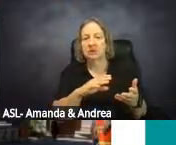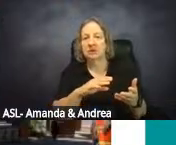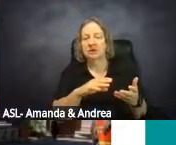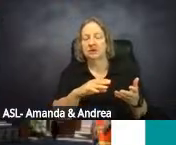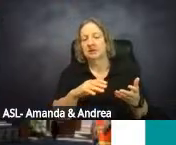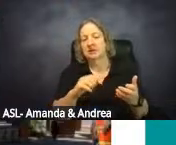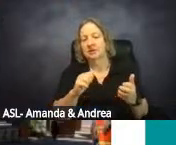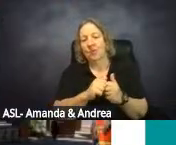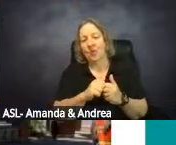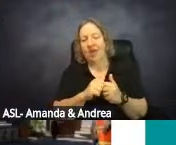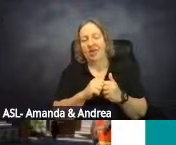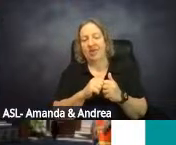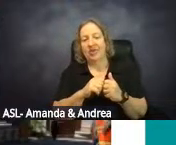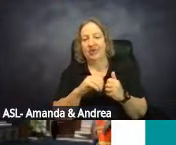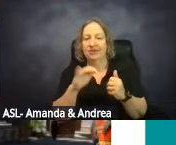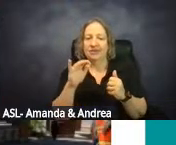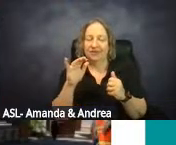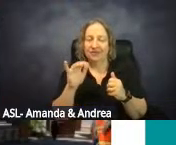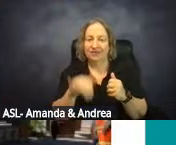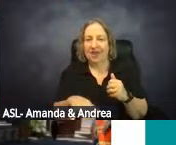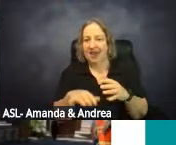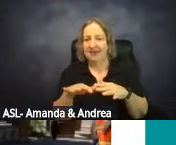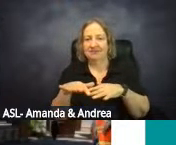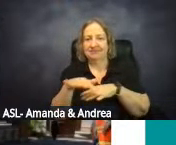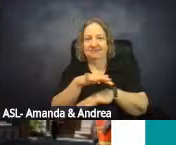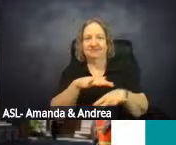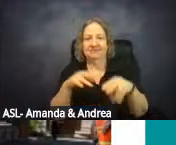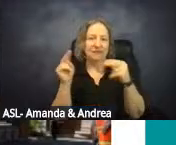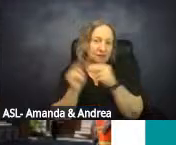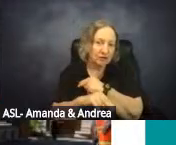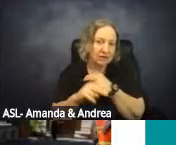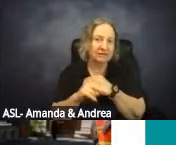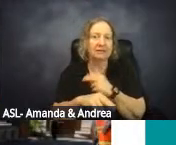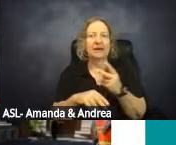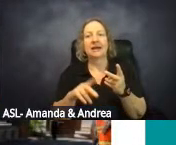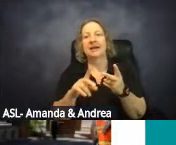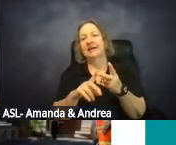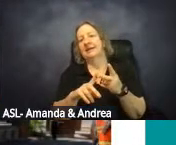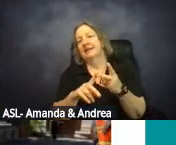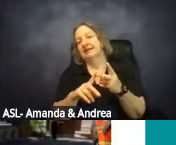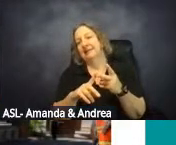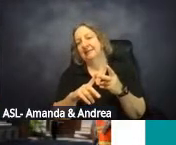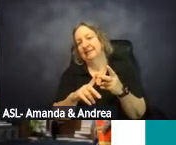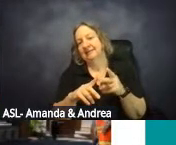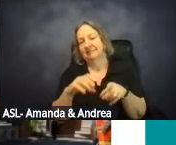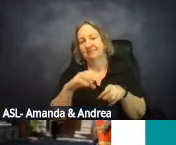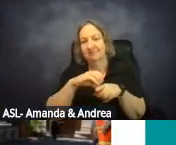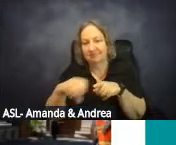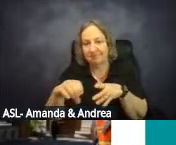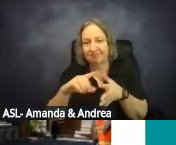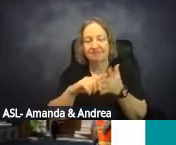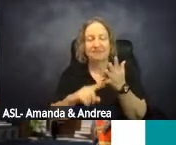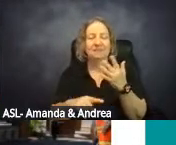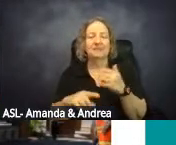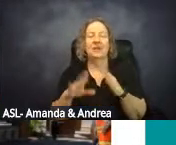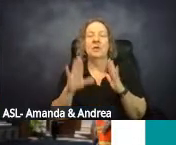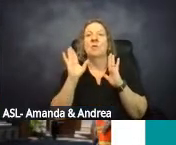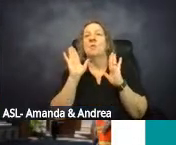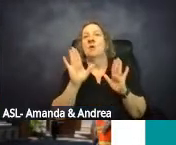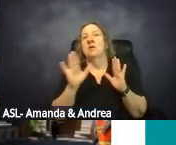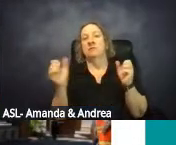to this network and the importance of it. So it was a tremendously well-attended